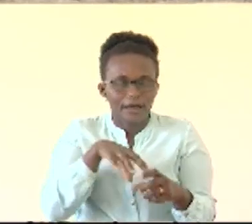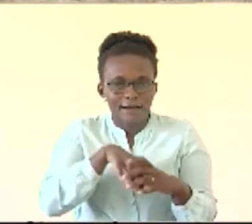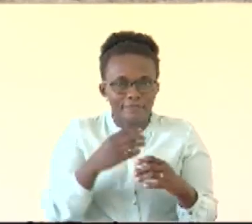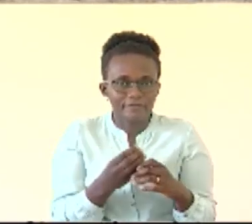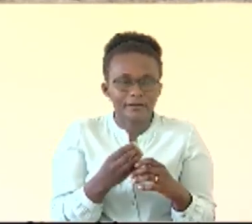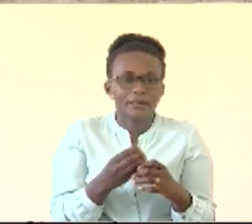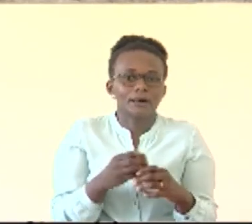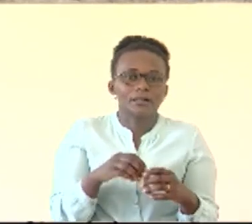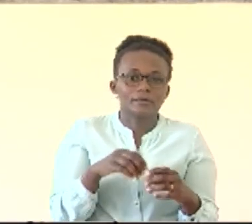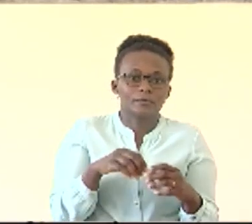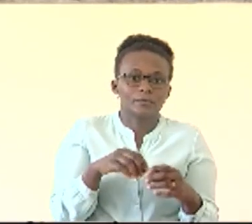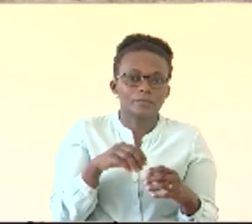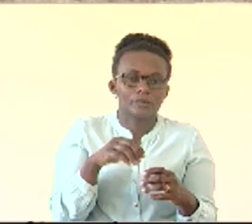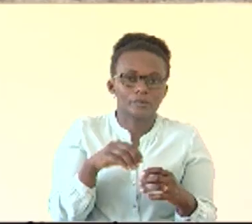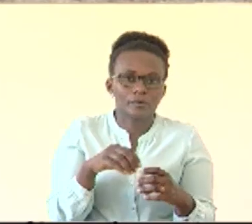at the cathode.